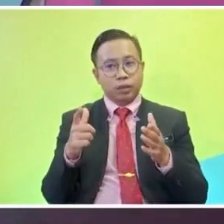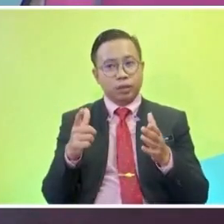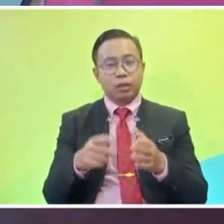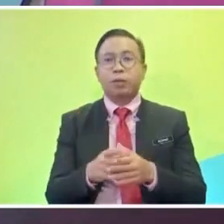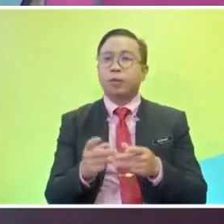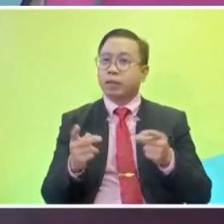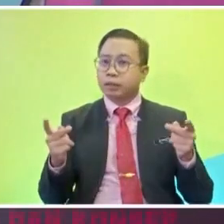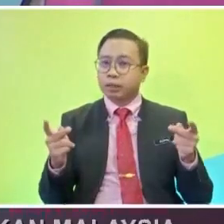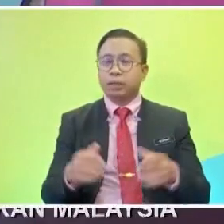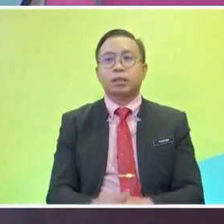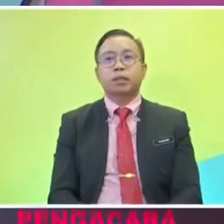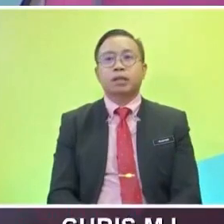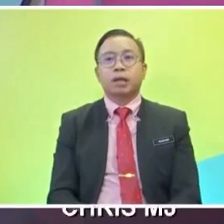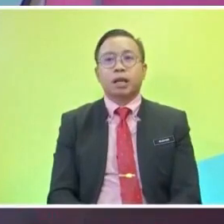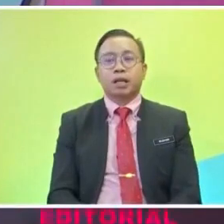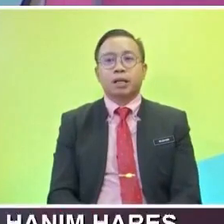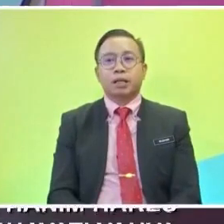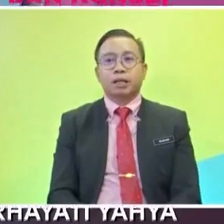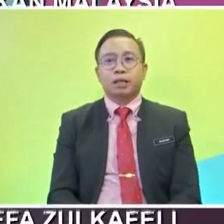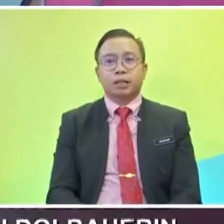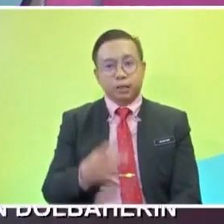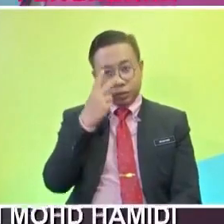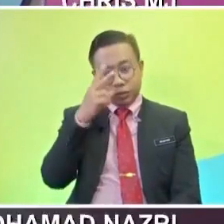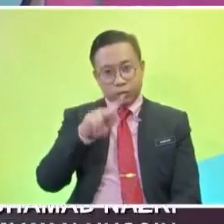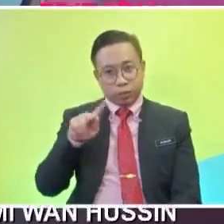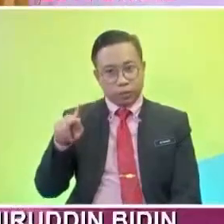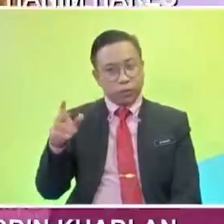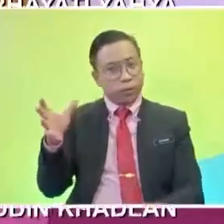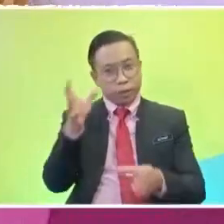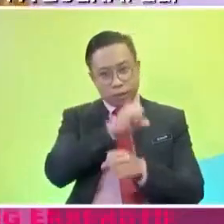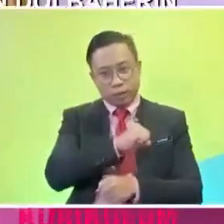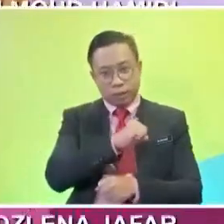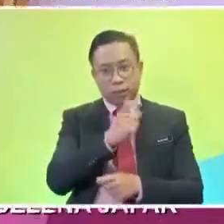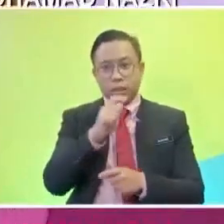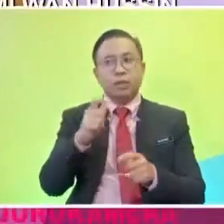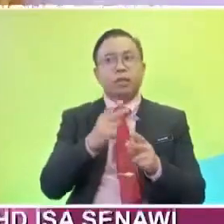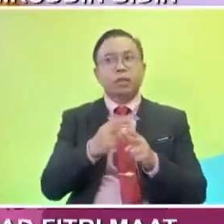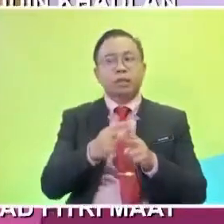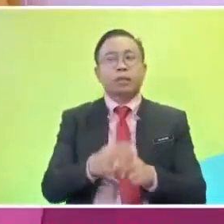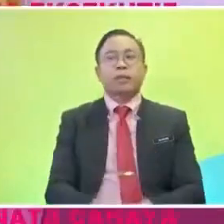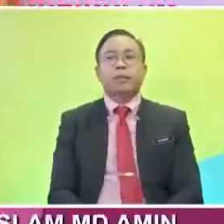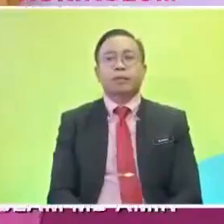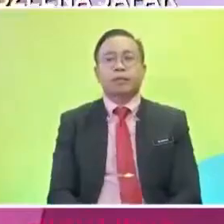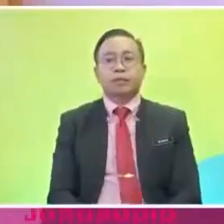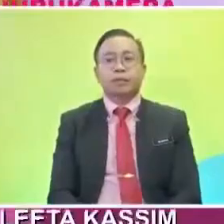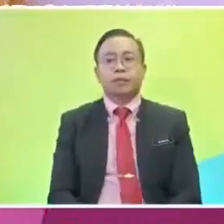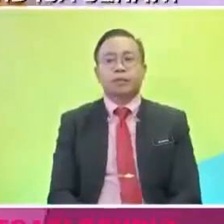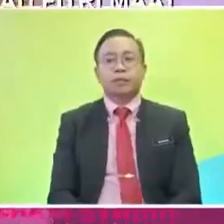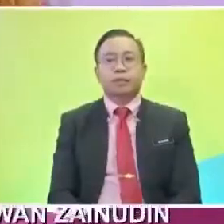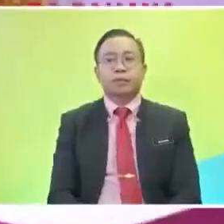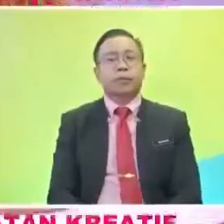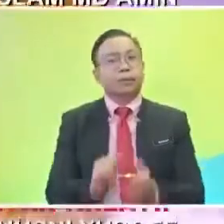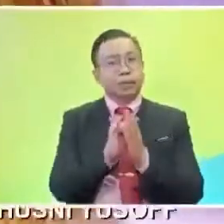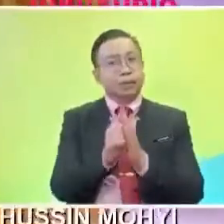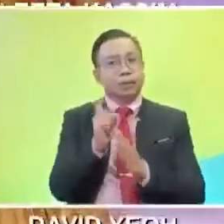types. Yes, okay. So let's look at the first one and see, pupils. Can you guess the name, okay? Okay, so... Alright, so the first one is this one. This